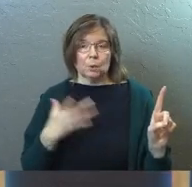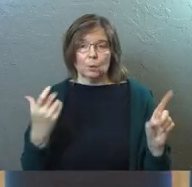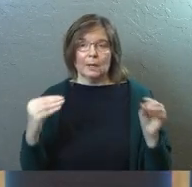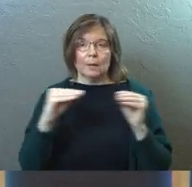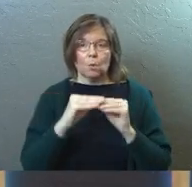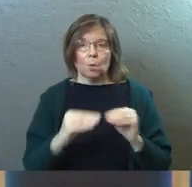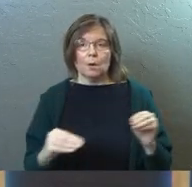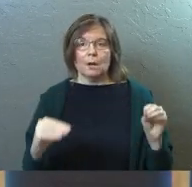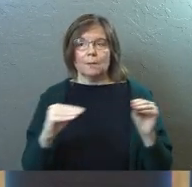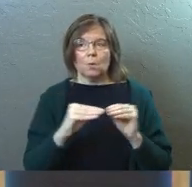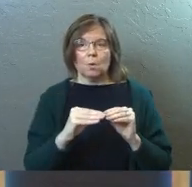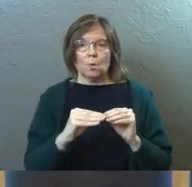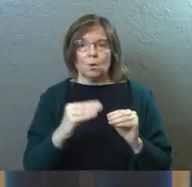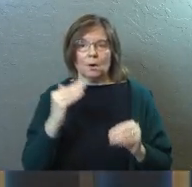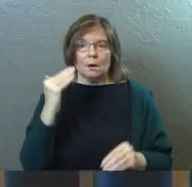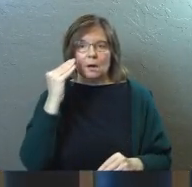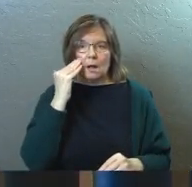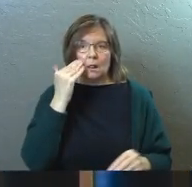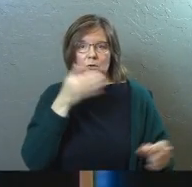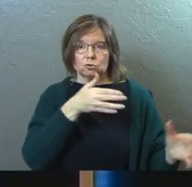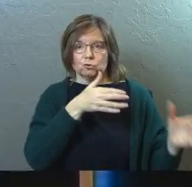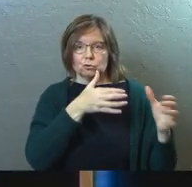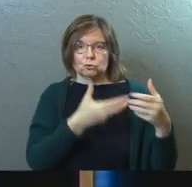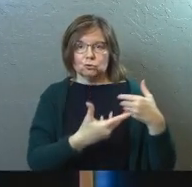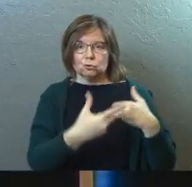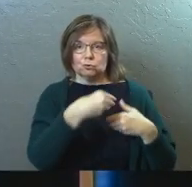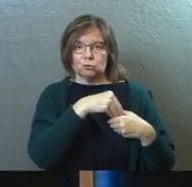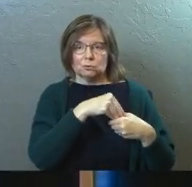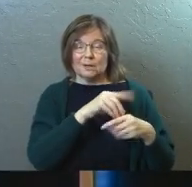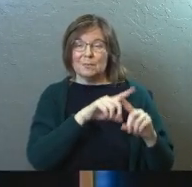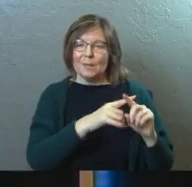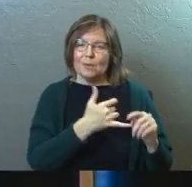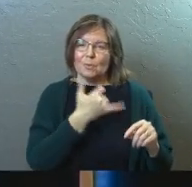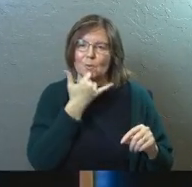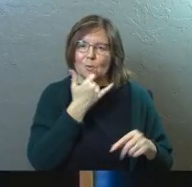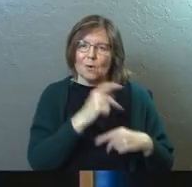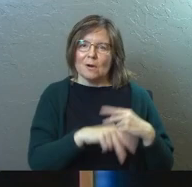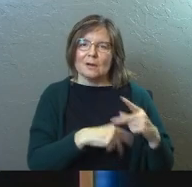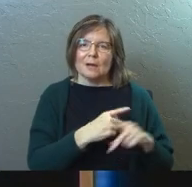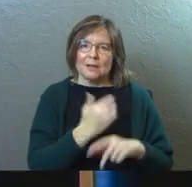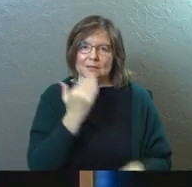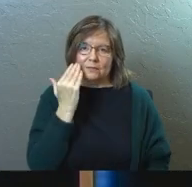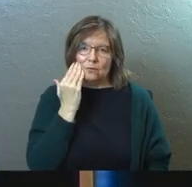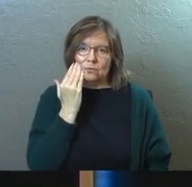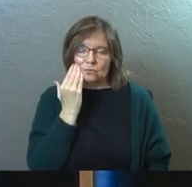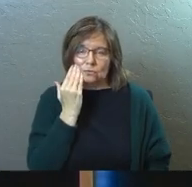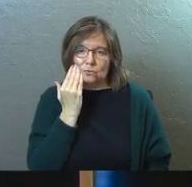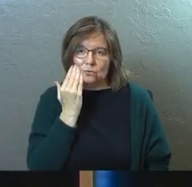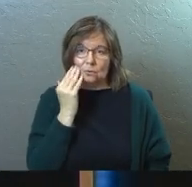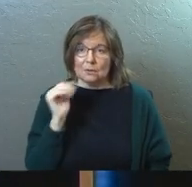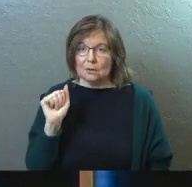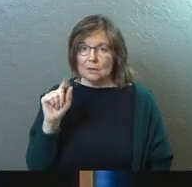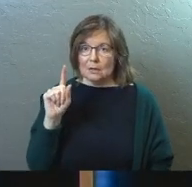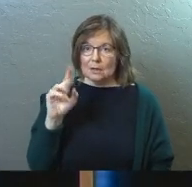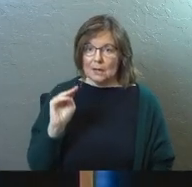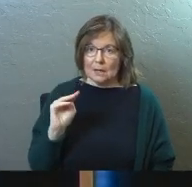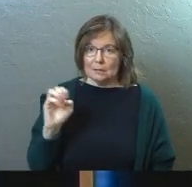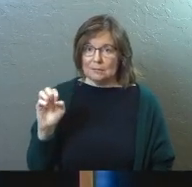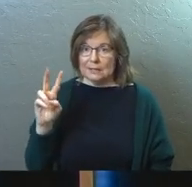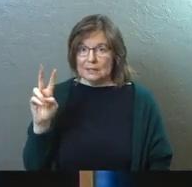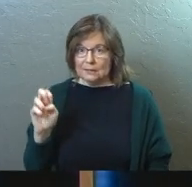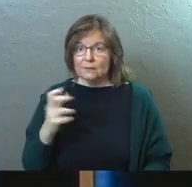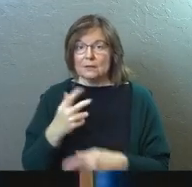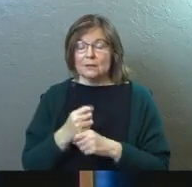gain more and more knowledge. And we gain the wrong kinds of knowledge. Adam and Eve